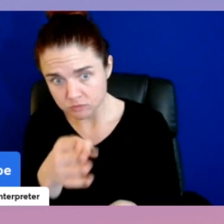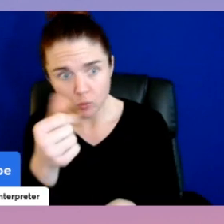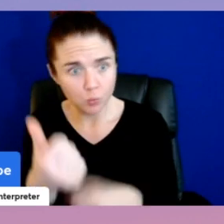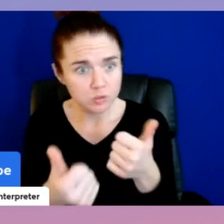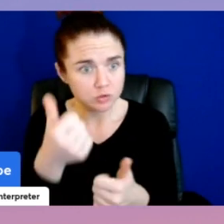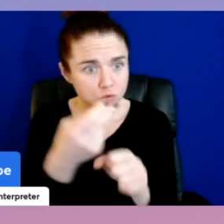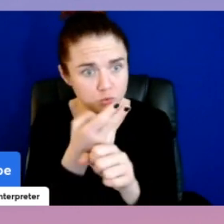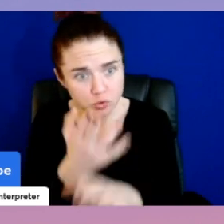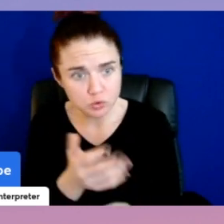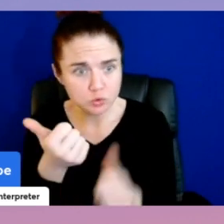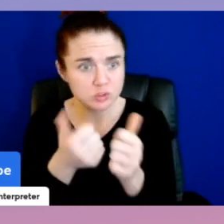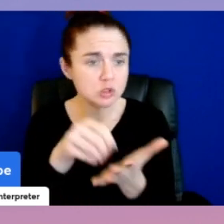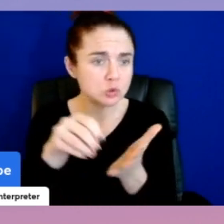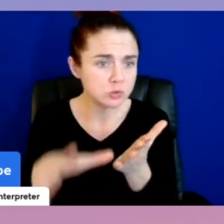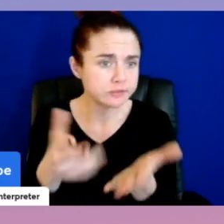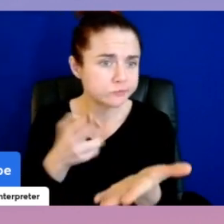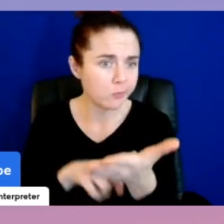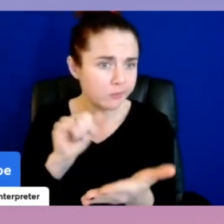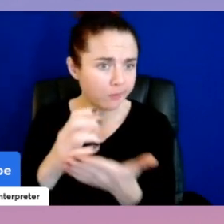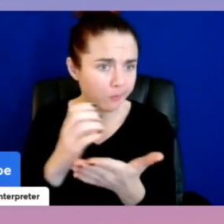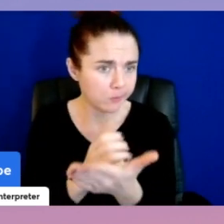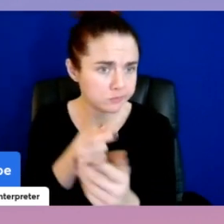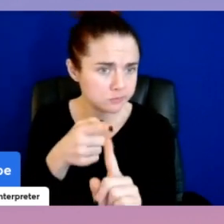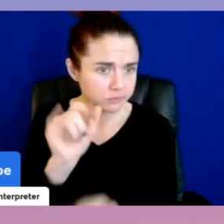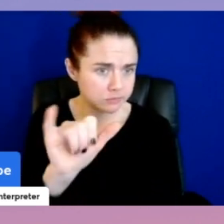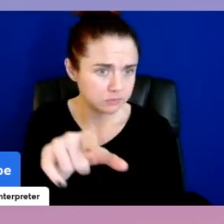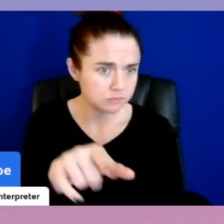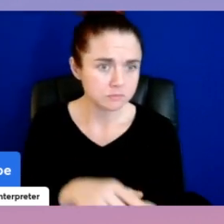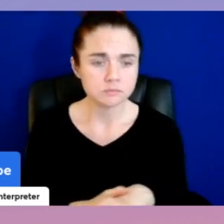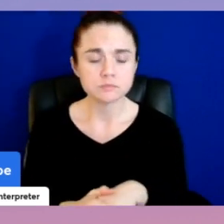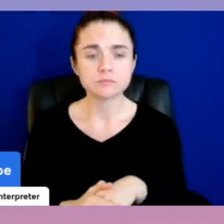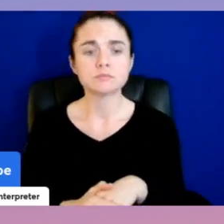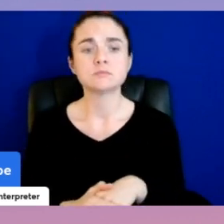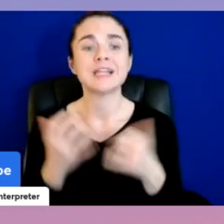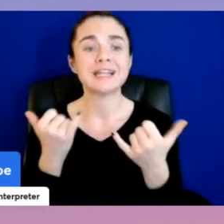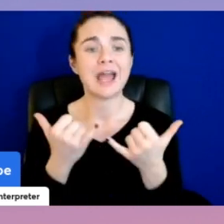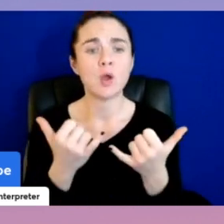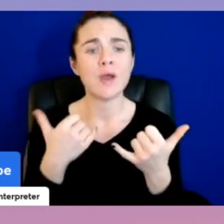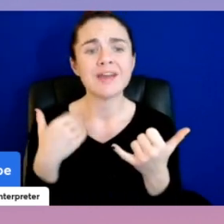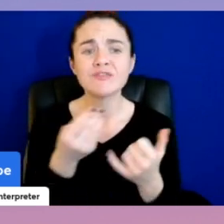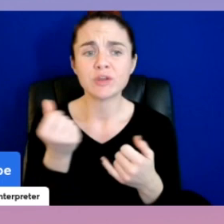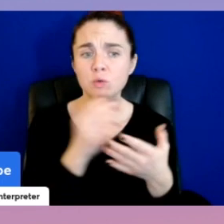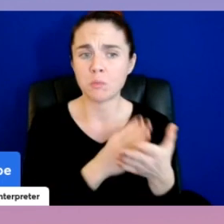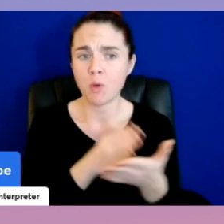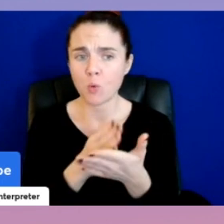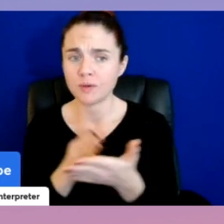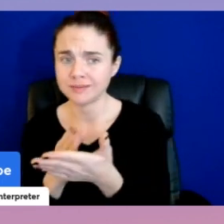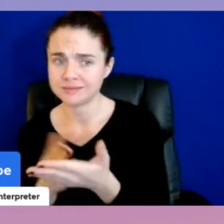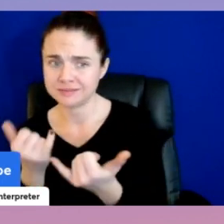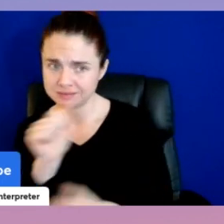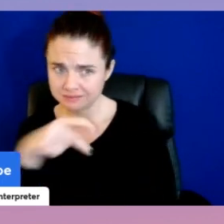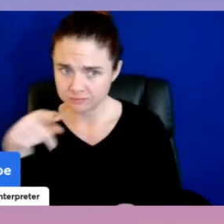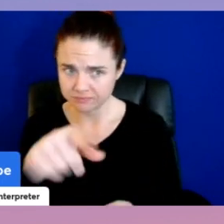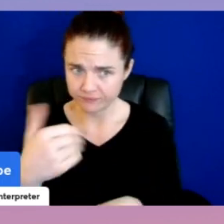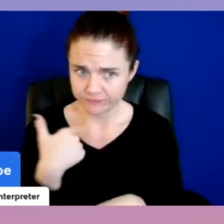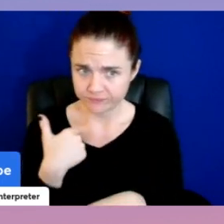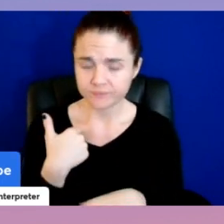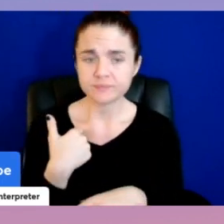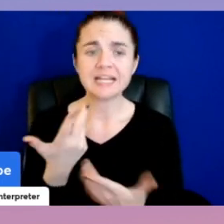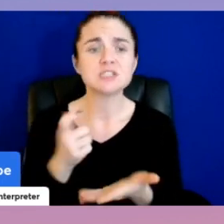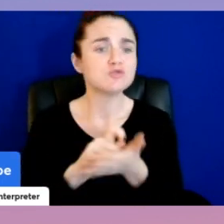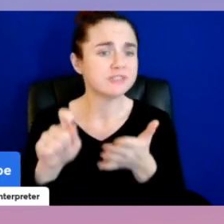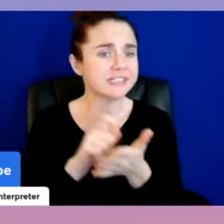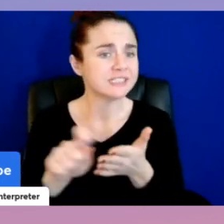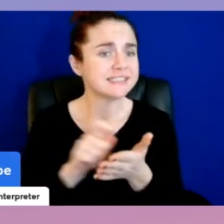students have been enrolled into that course. And the components of this application is basically, it's written